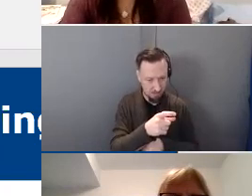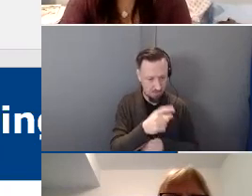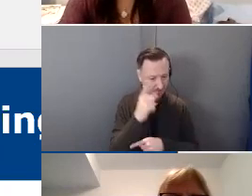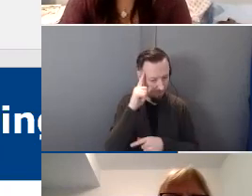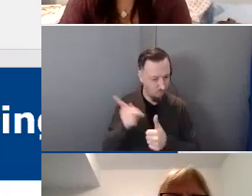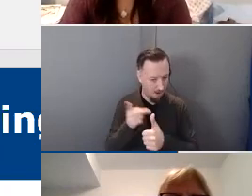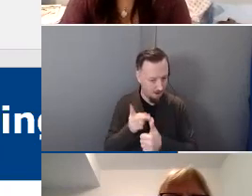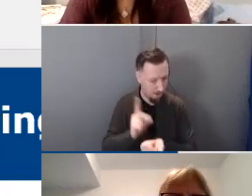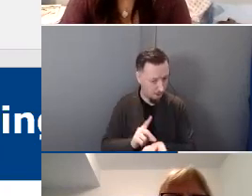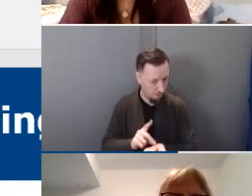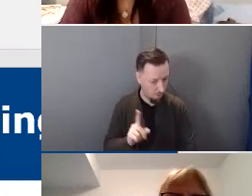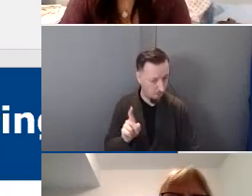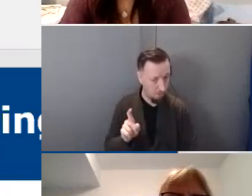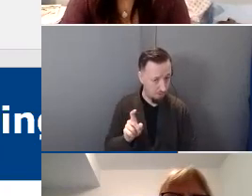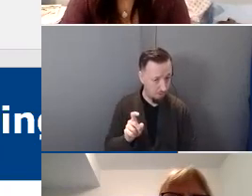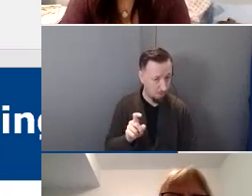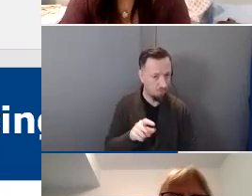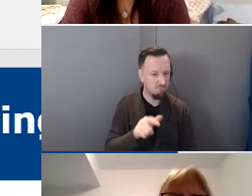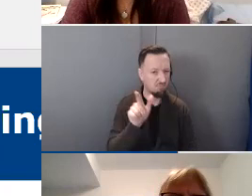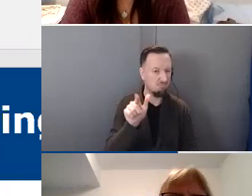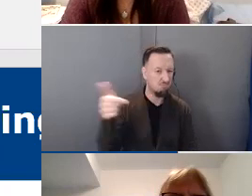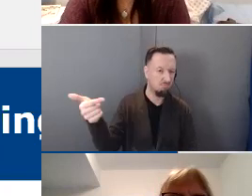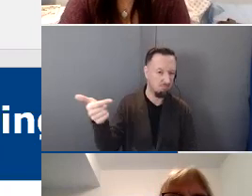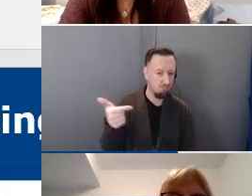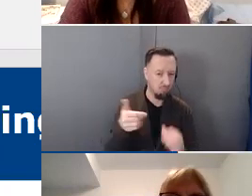primary care and surge type visits?